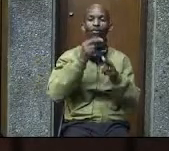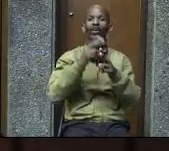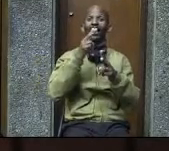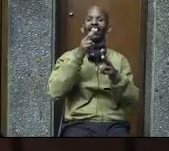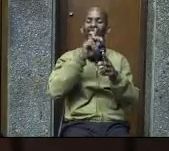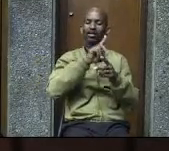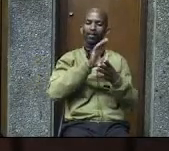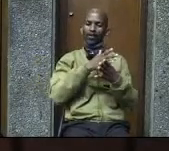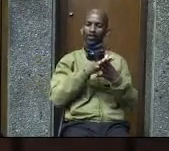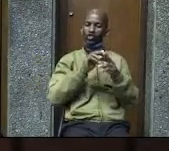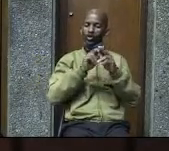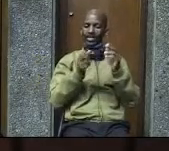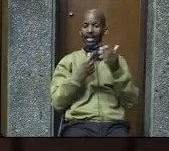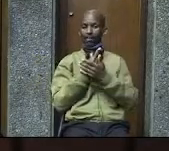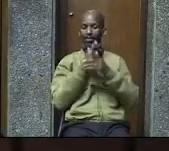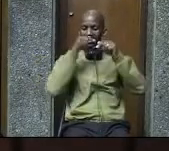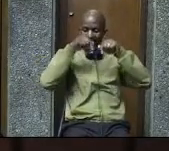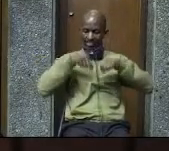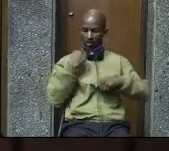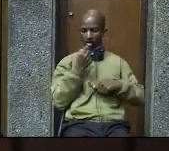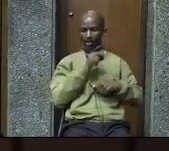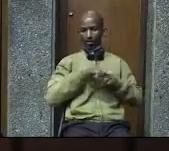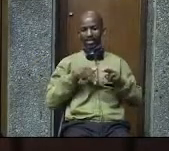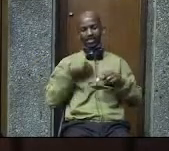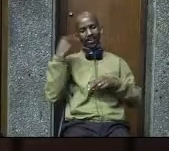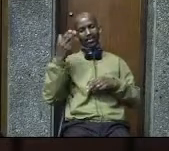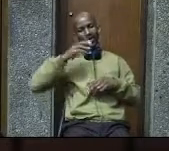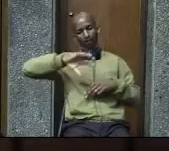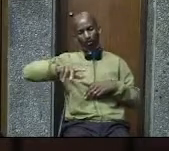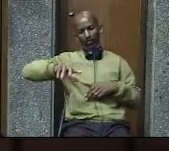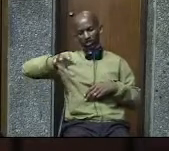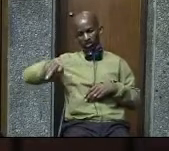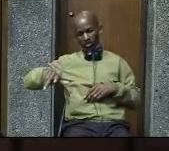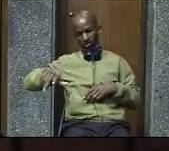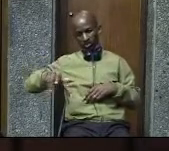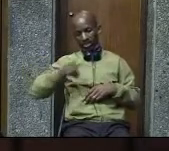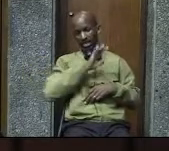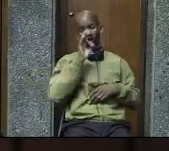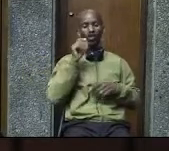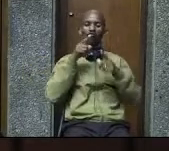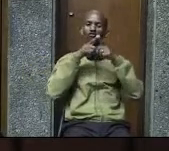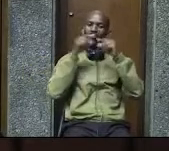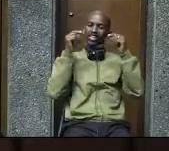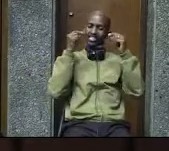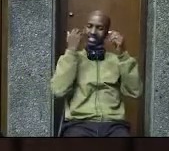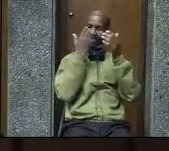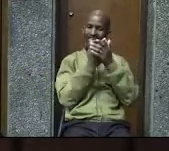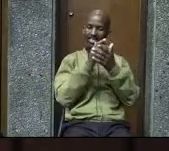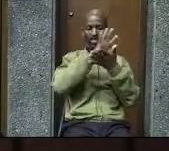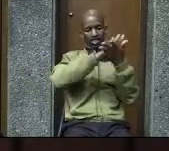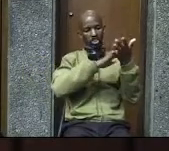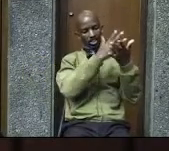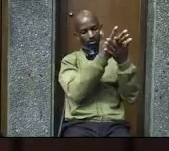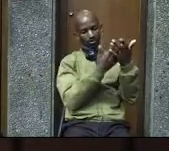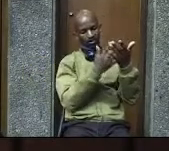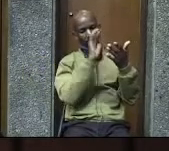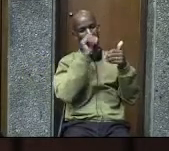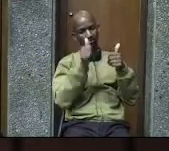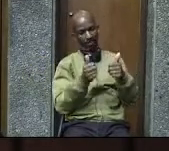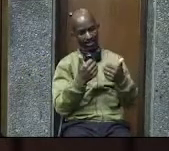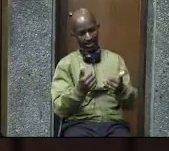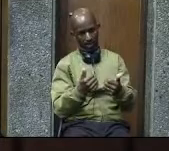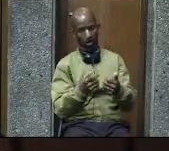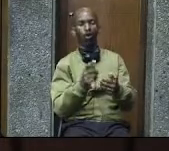finalized because ha etsa ha le fela mo etsa hala le di-provinces tse dingwe ha o so qetuwe he go tlo thebolwa hantle